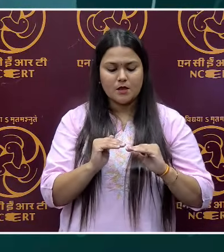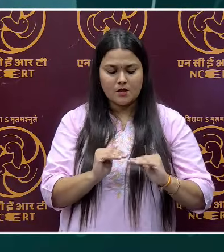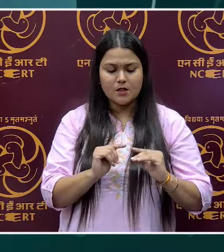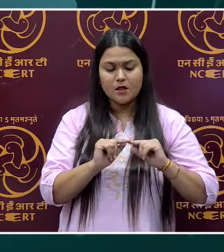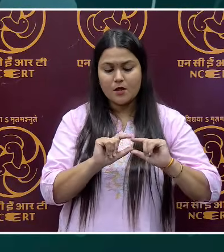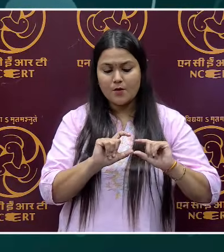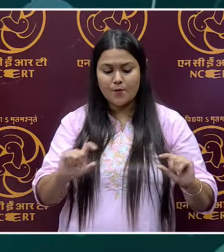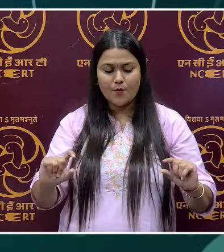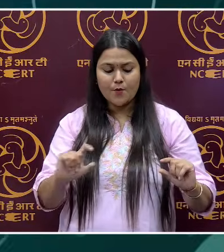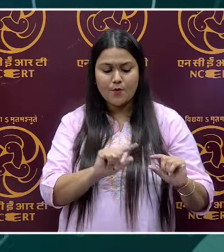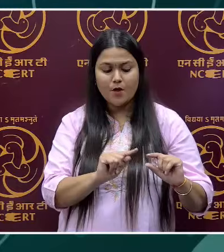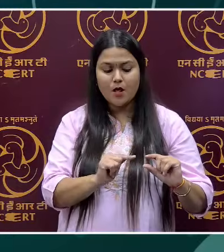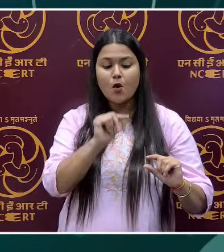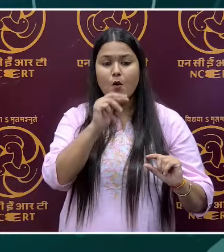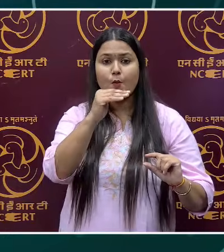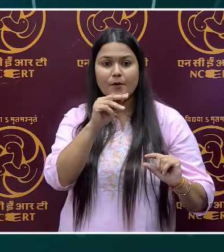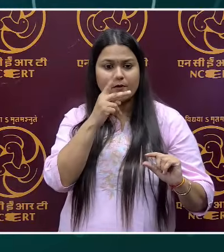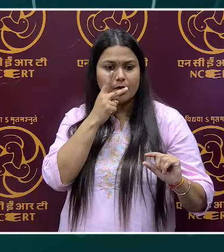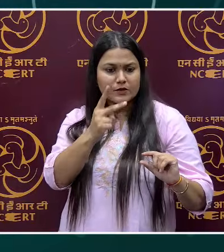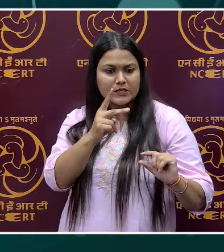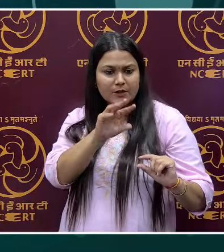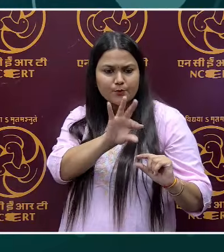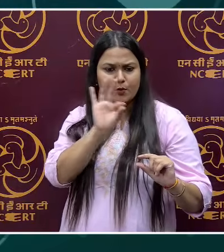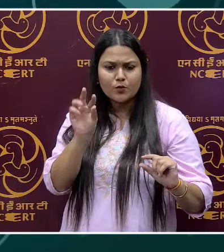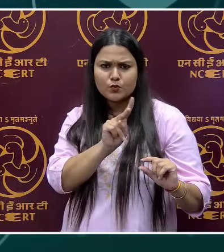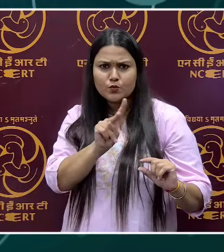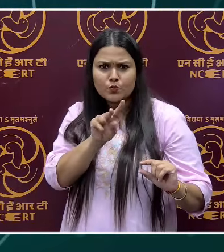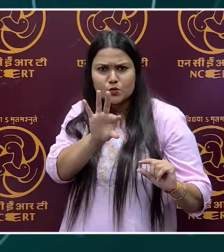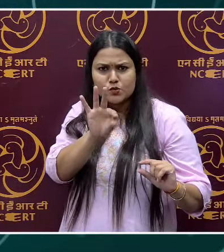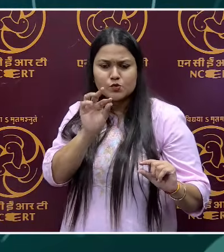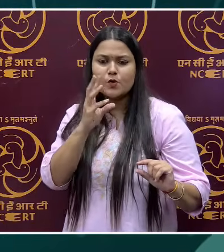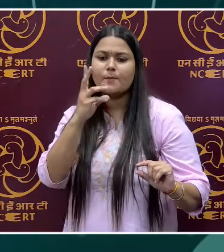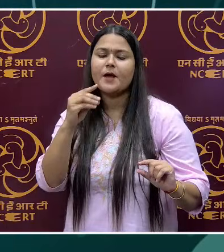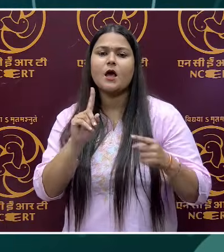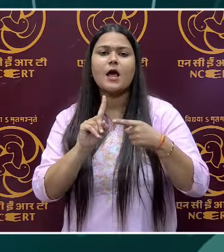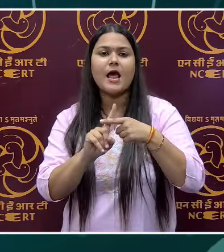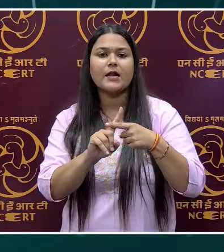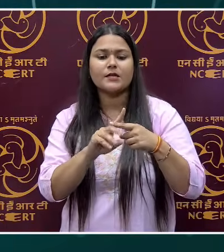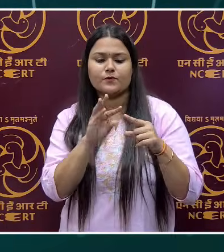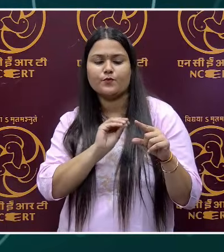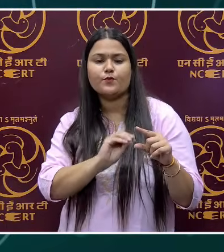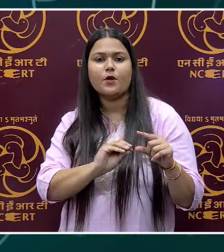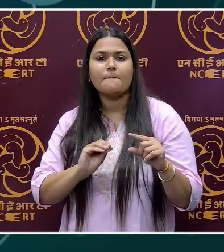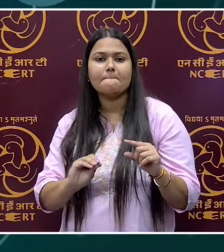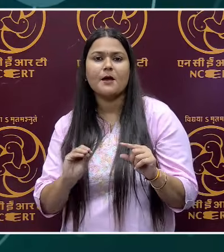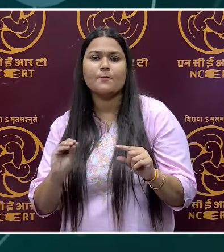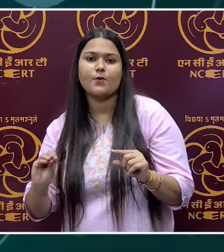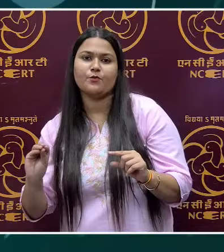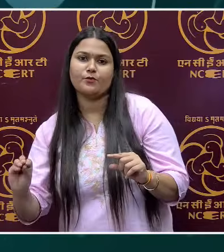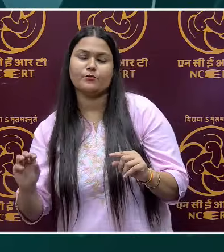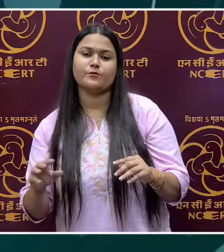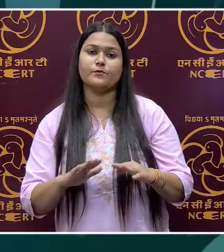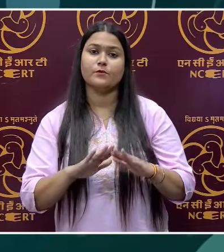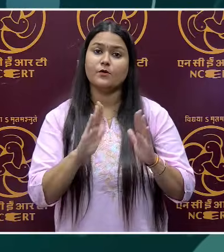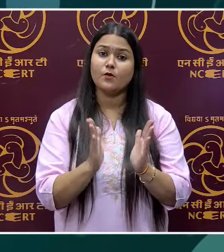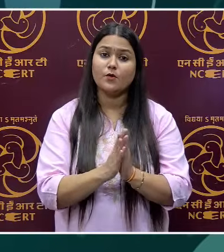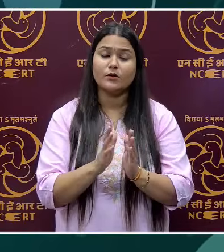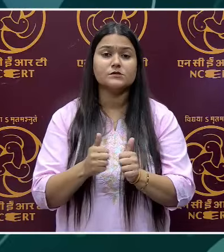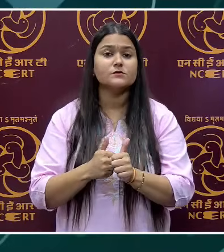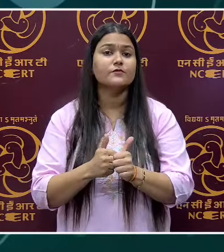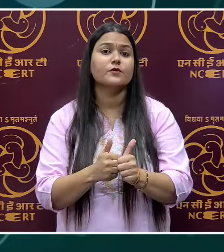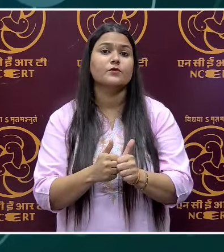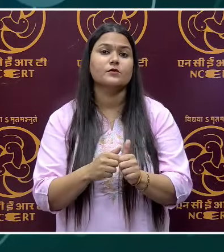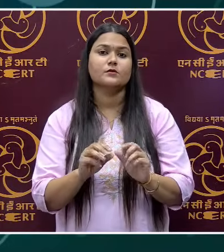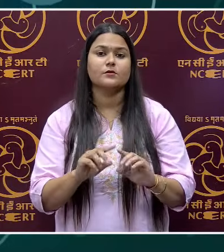is 6, we get this 6 by adding these 2 numbers just above it. Likewise, we make this triangle.